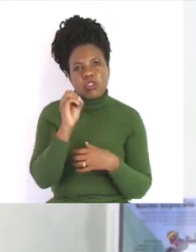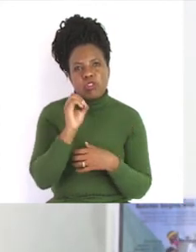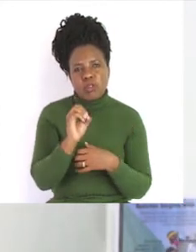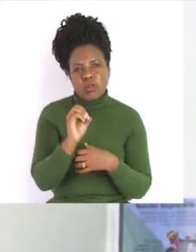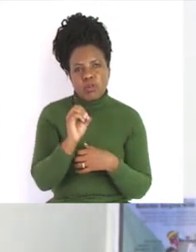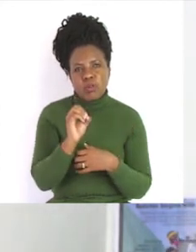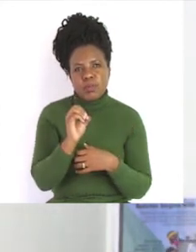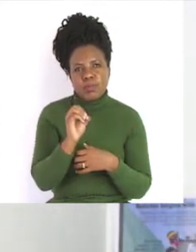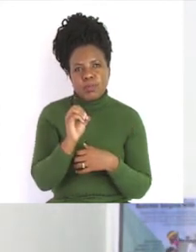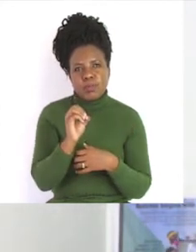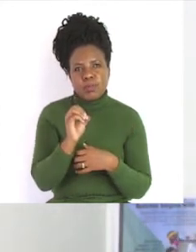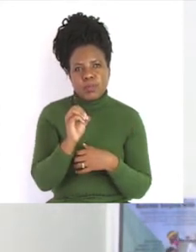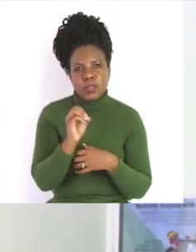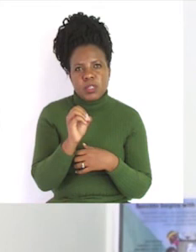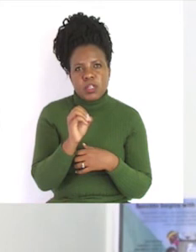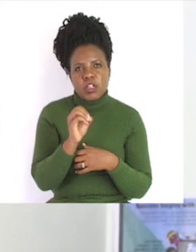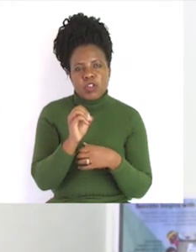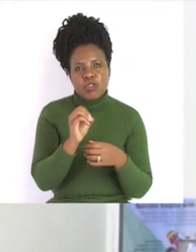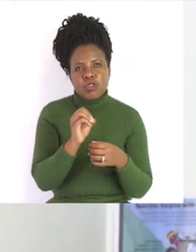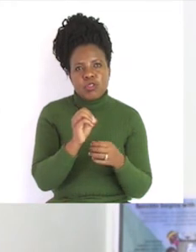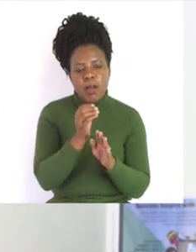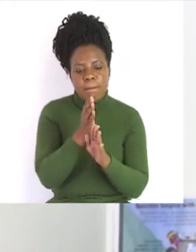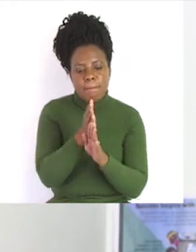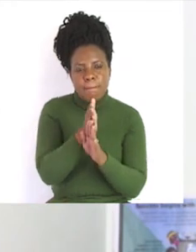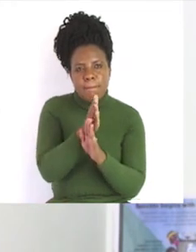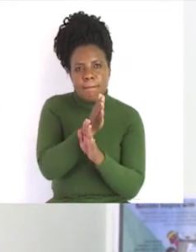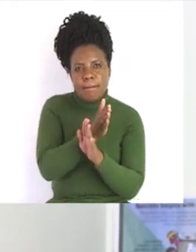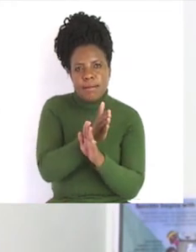times. So I will then write 0.